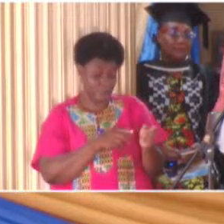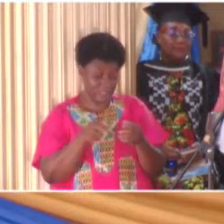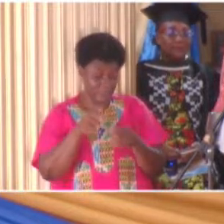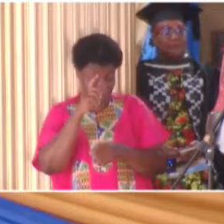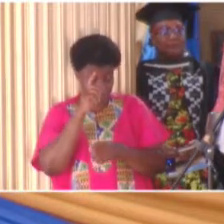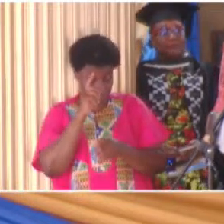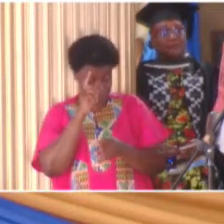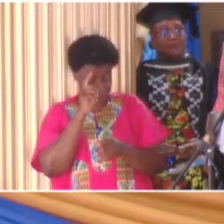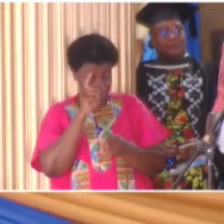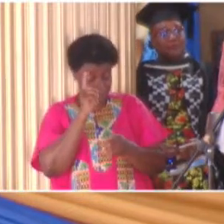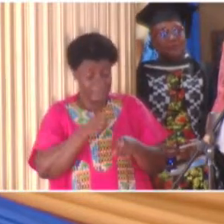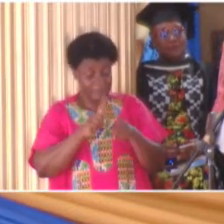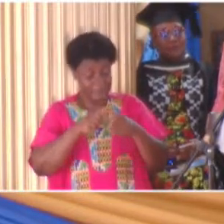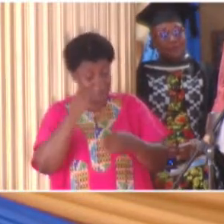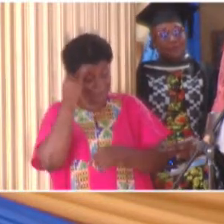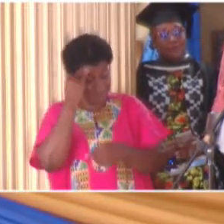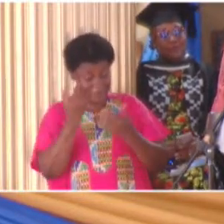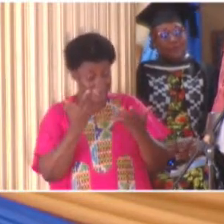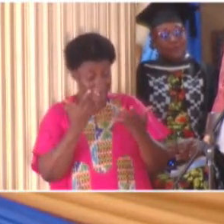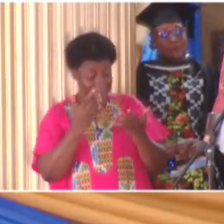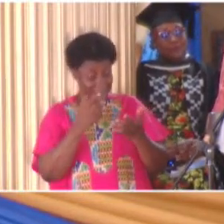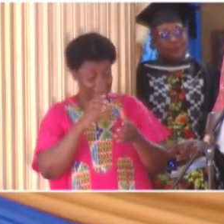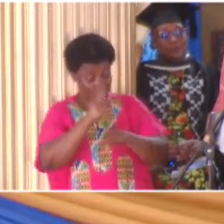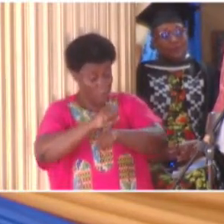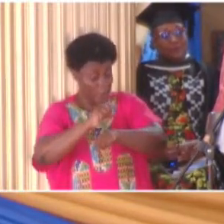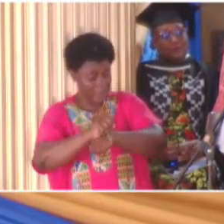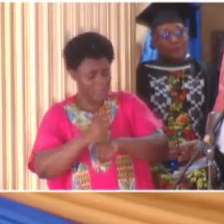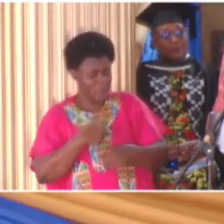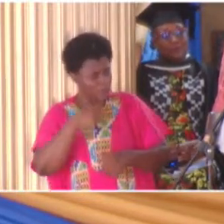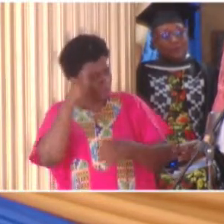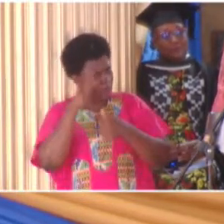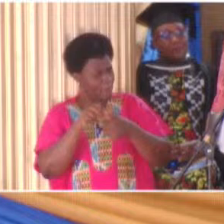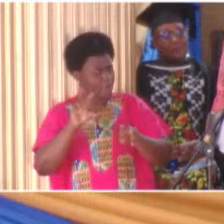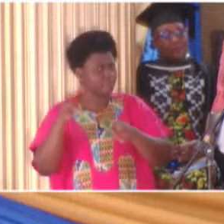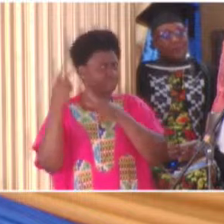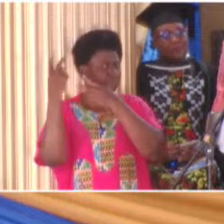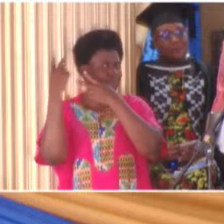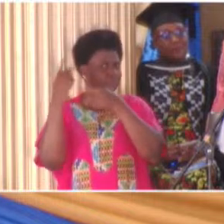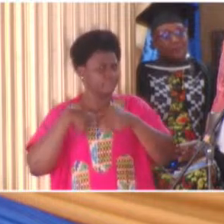the day I was seated like you when I graduated